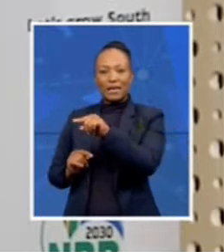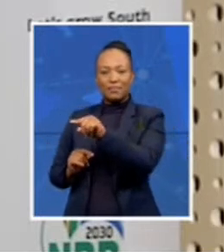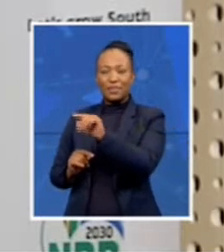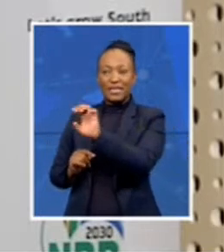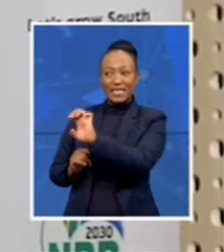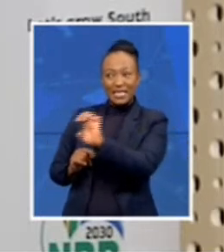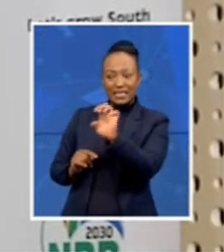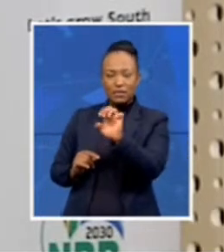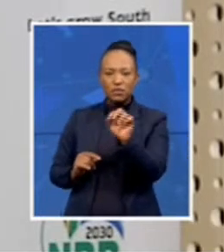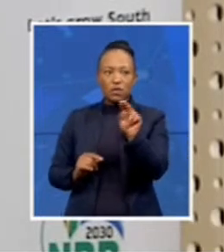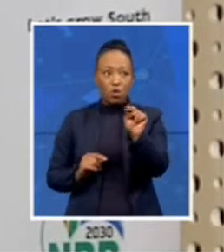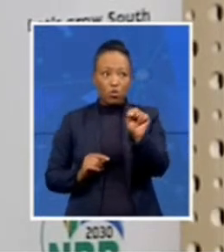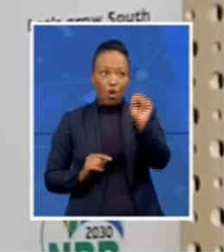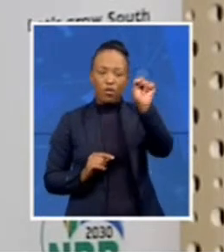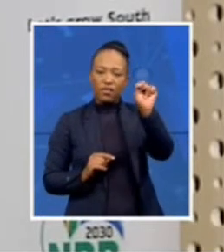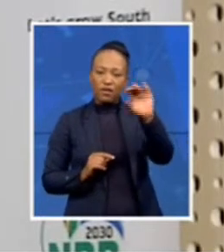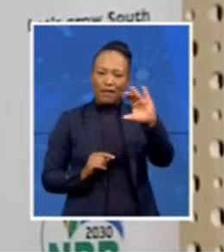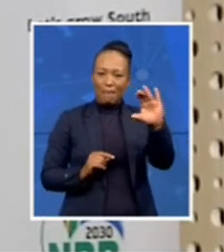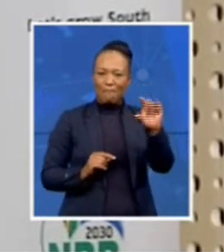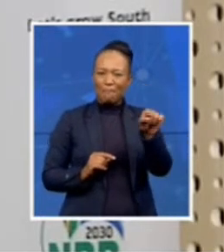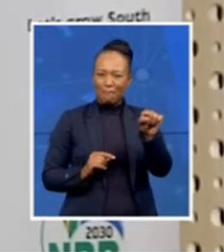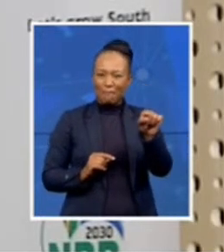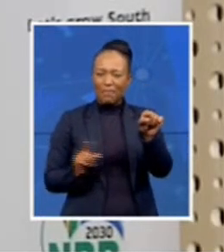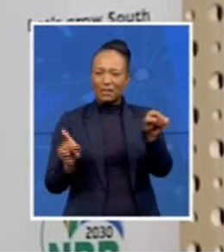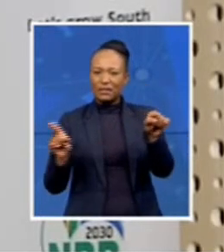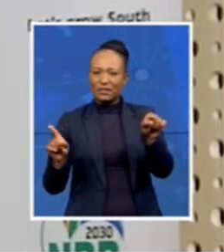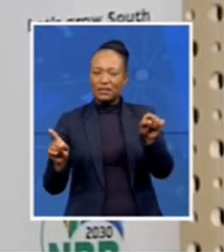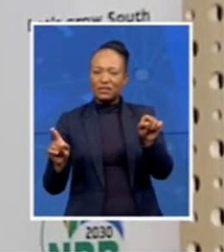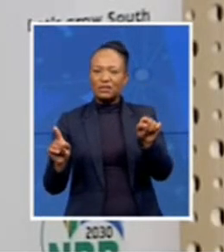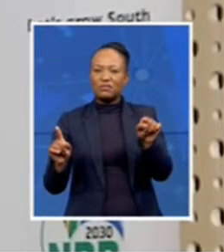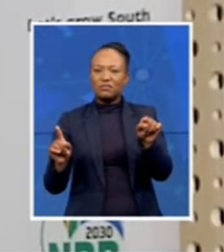which receive their water between